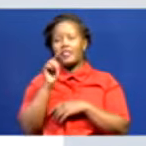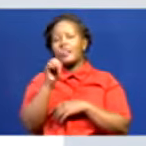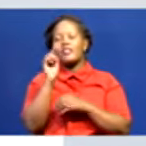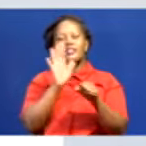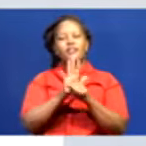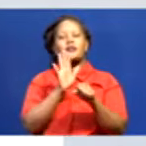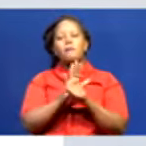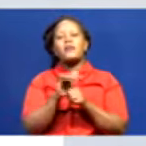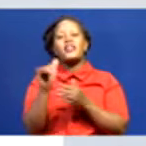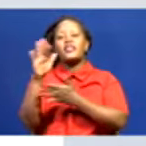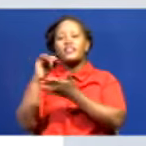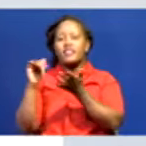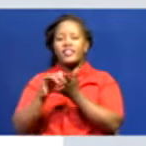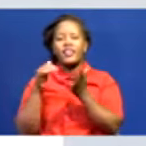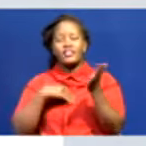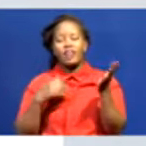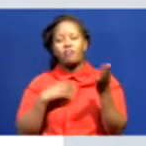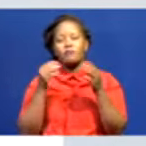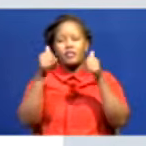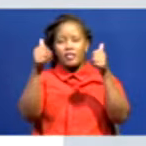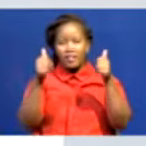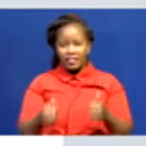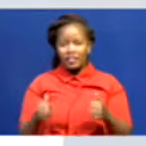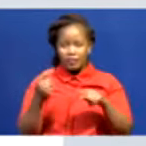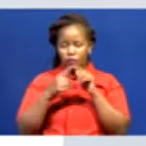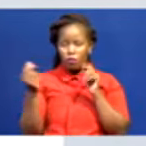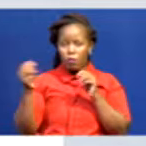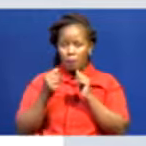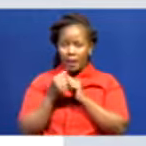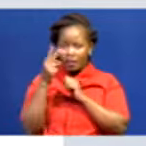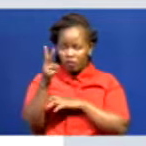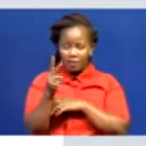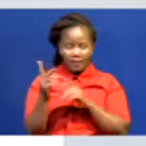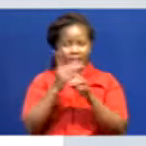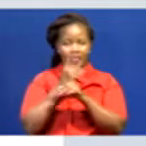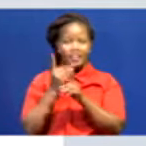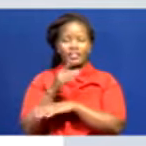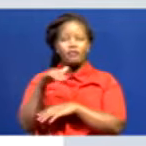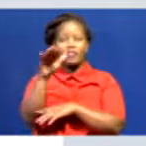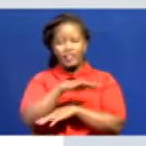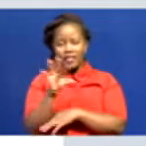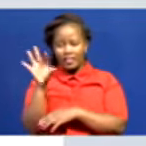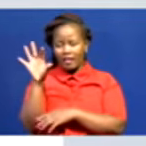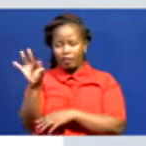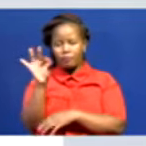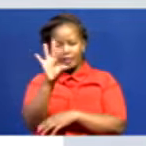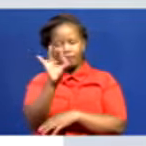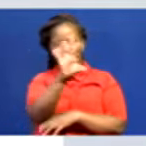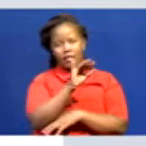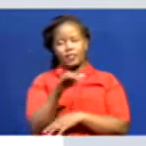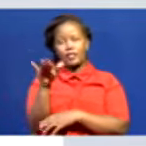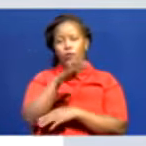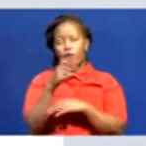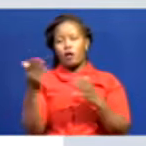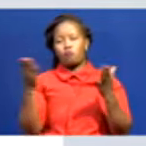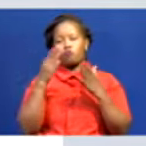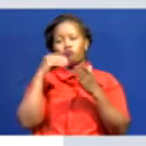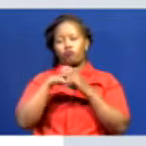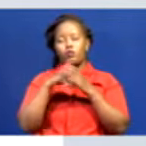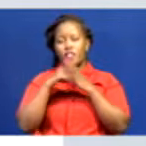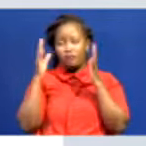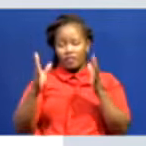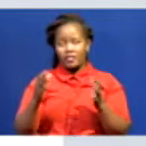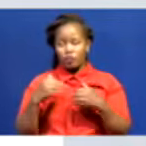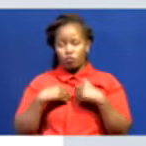gazetted since November. As designated areas where several investors in different sectors will operate. And these investments